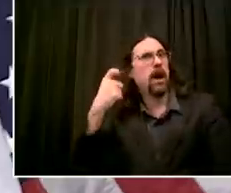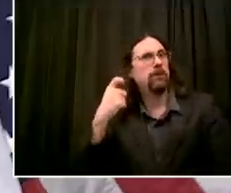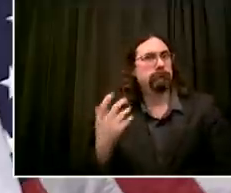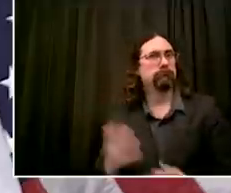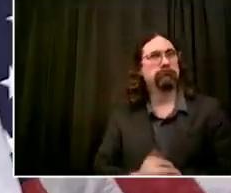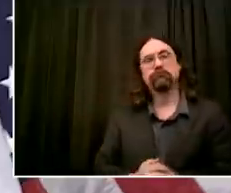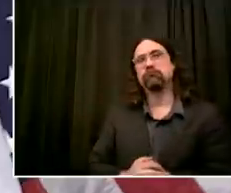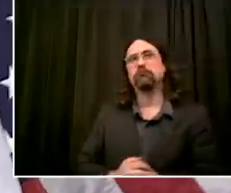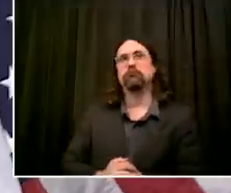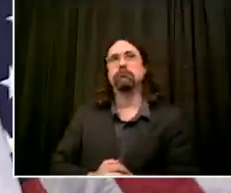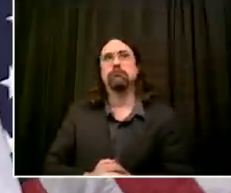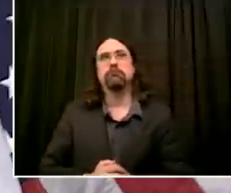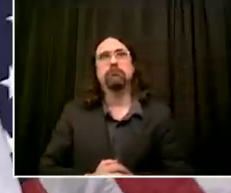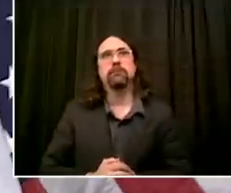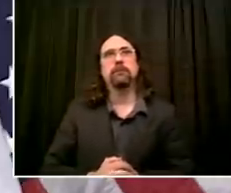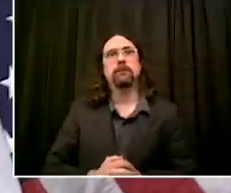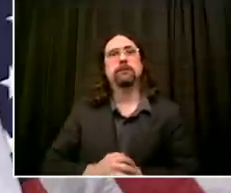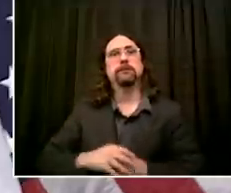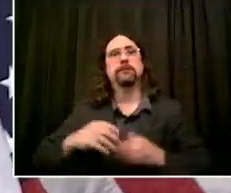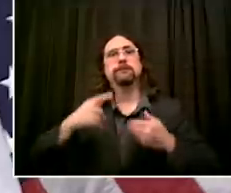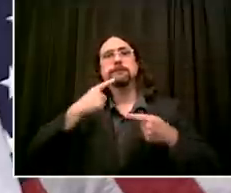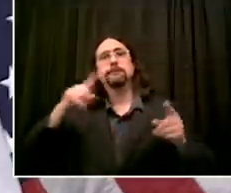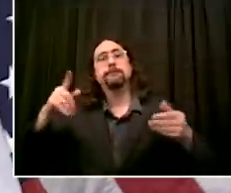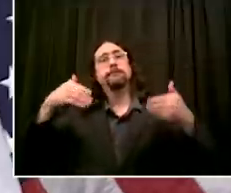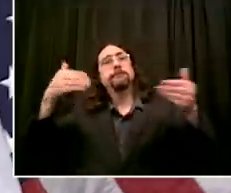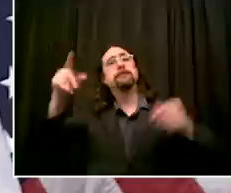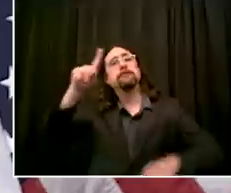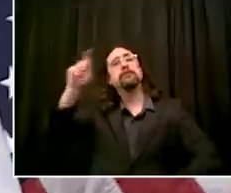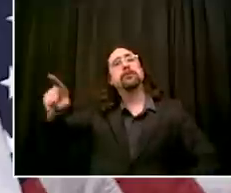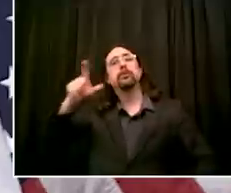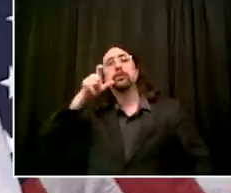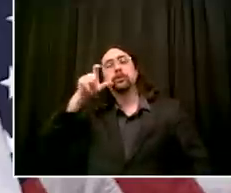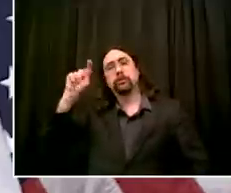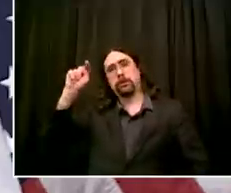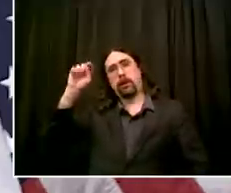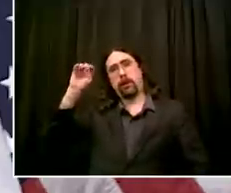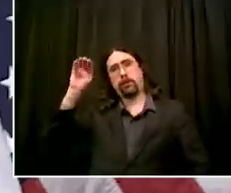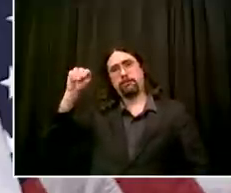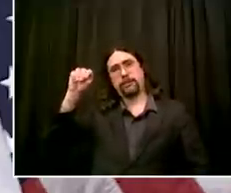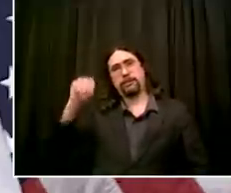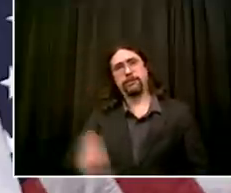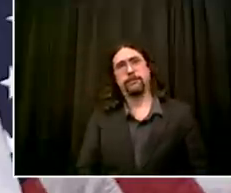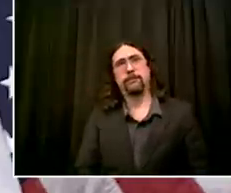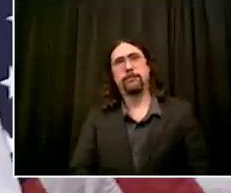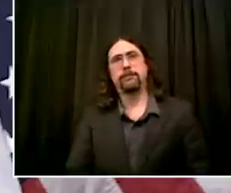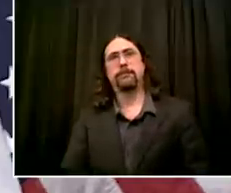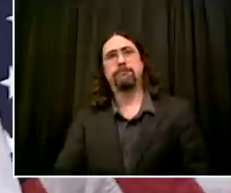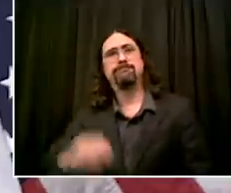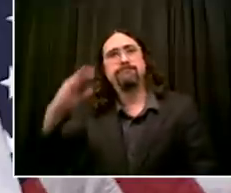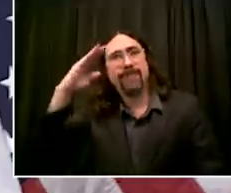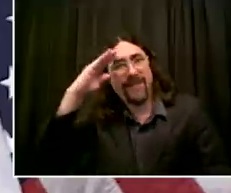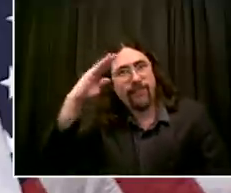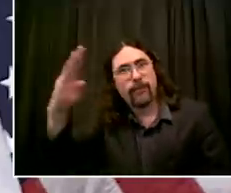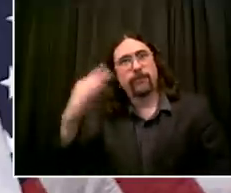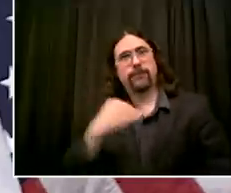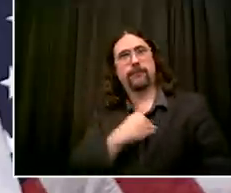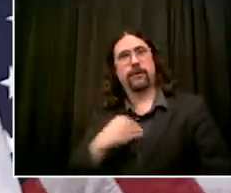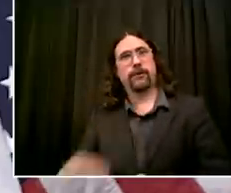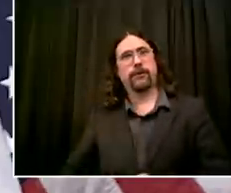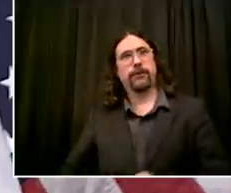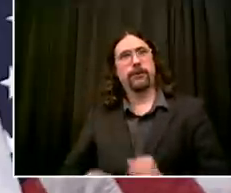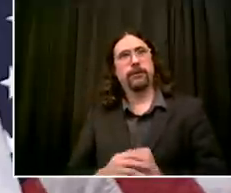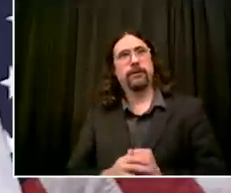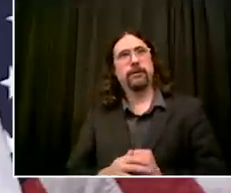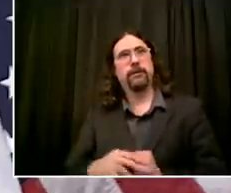Thanks, Mr. Mayor. Reviewing your transcript from Monday, you said a police officer should lose